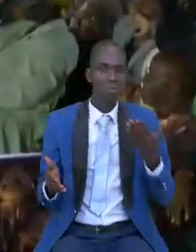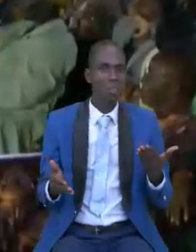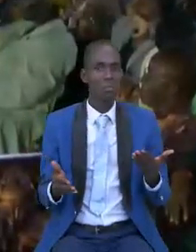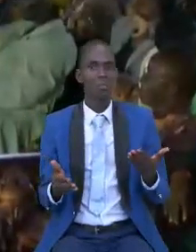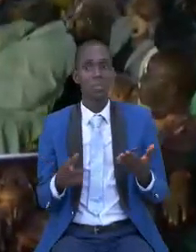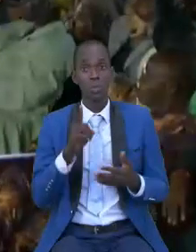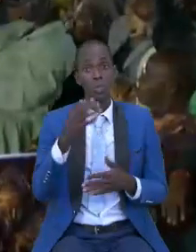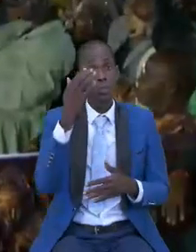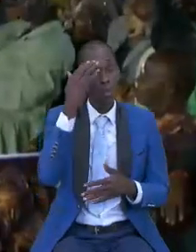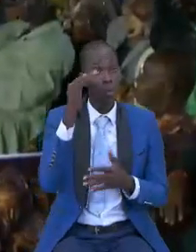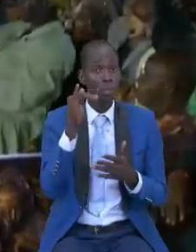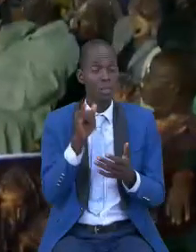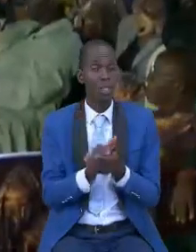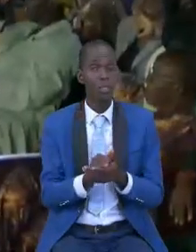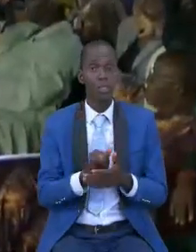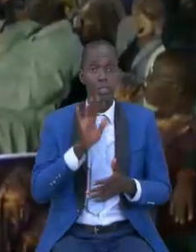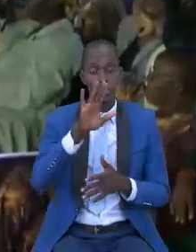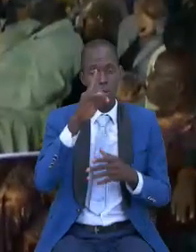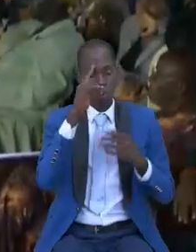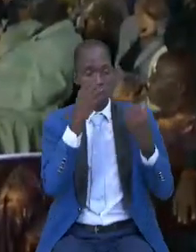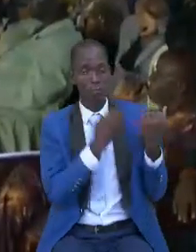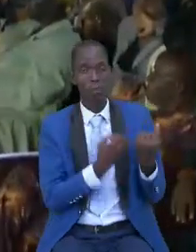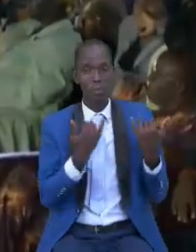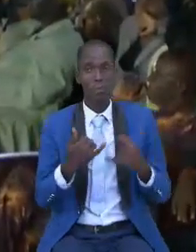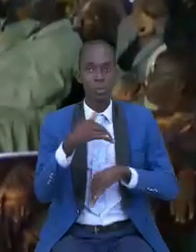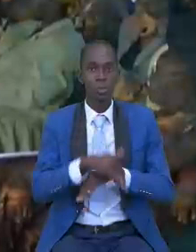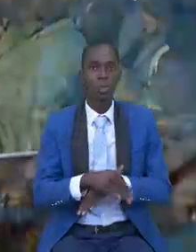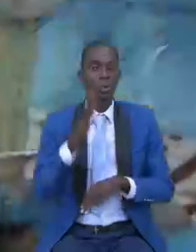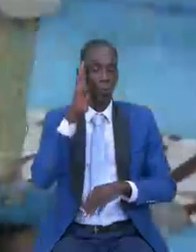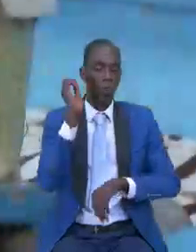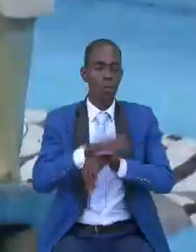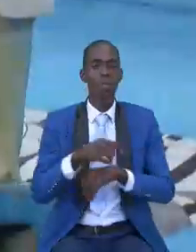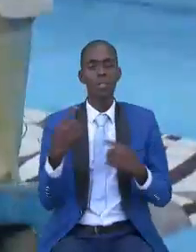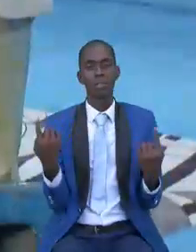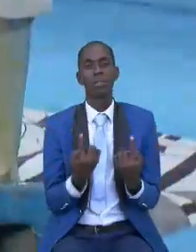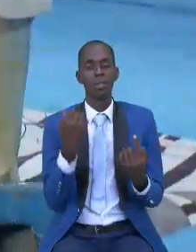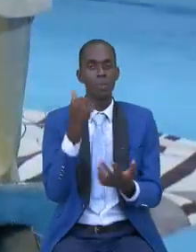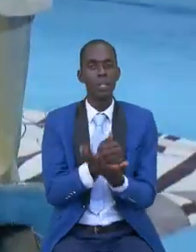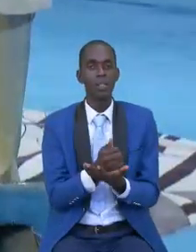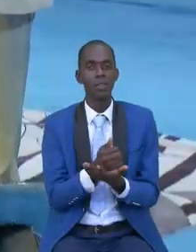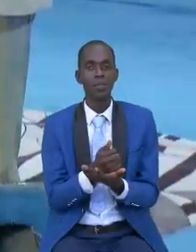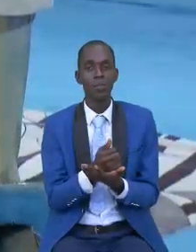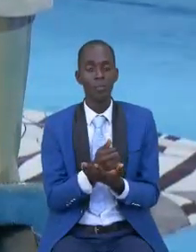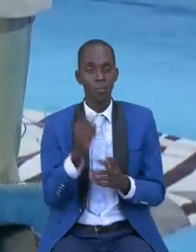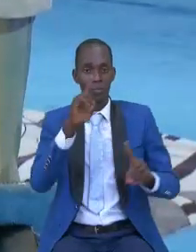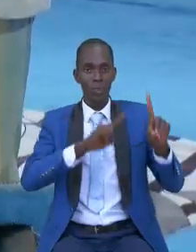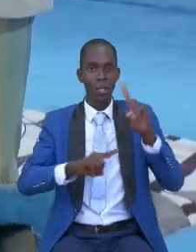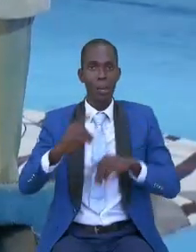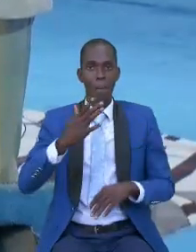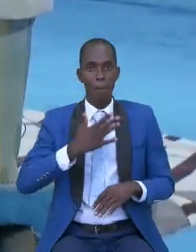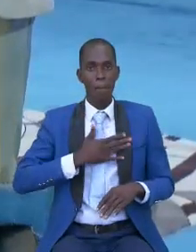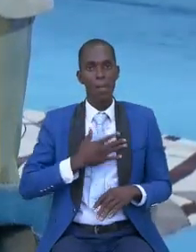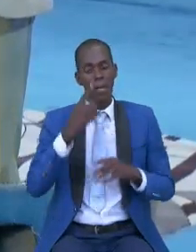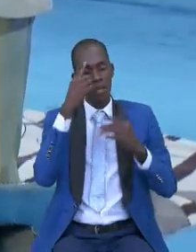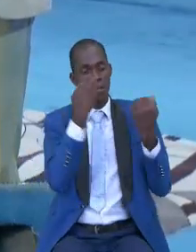know that your faith tonight will conquer sin. My faith